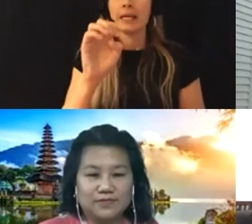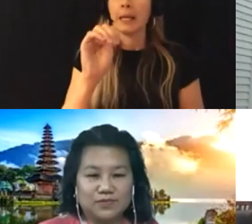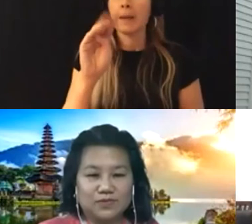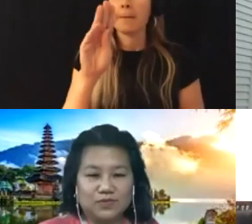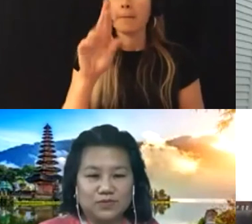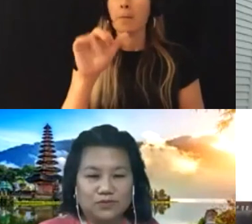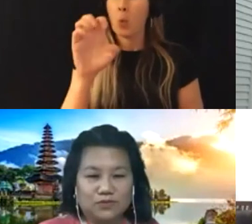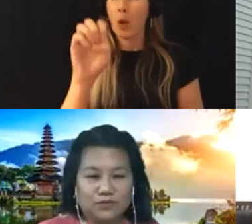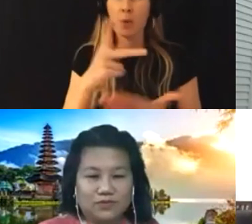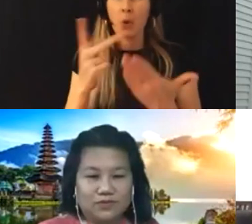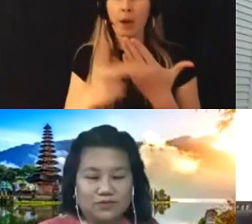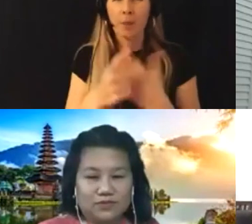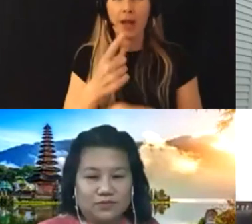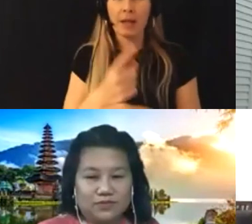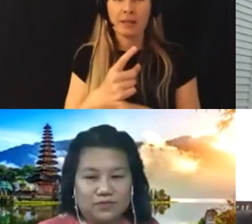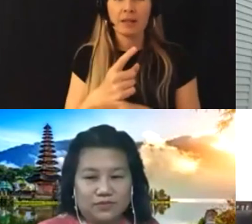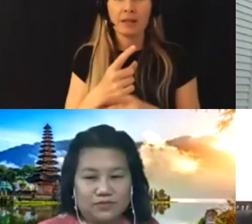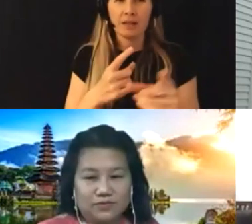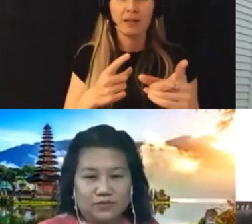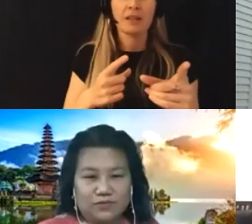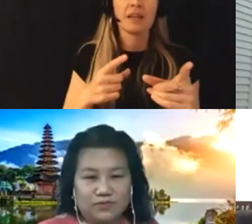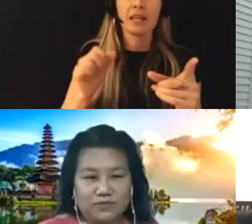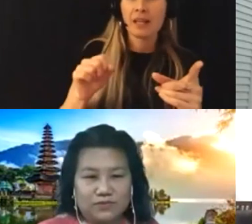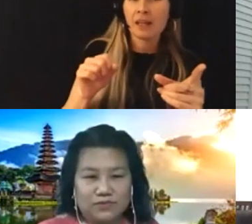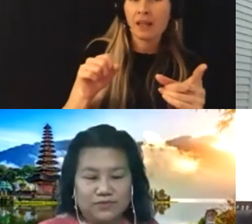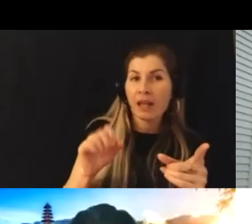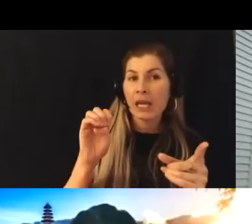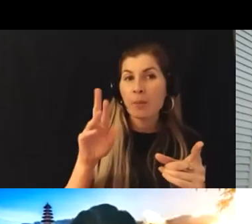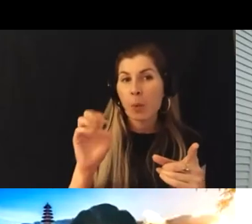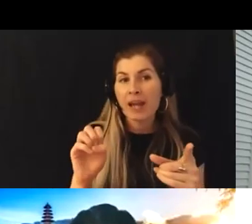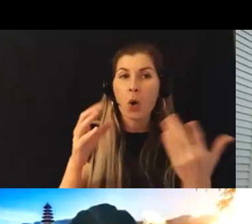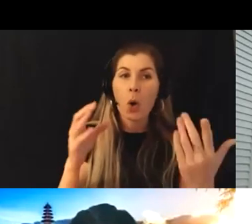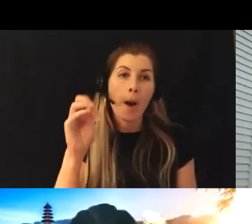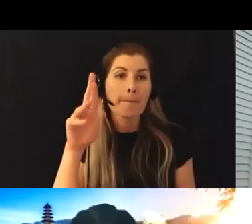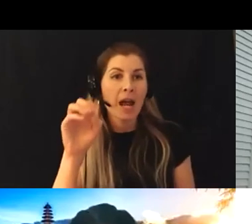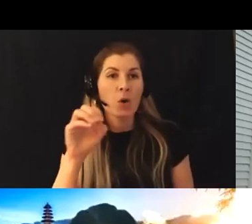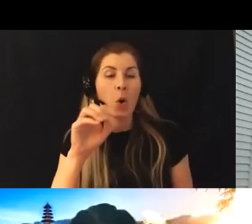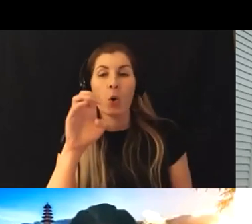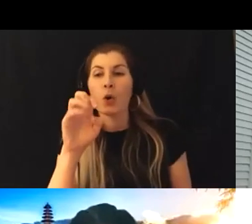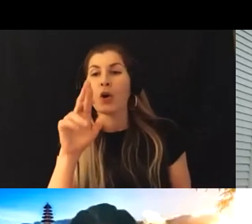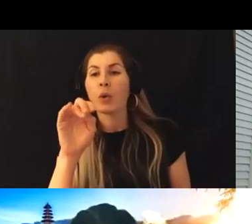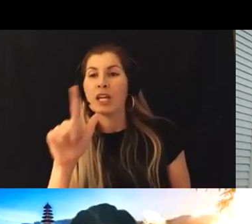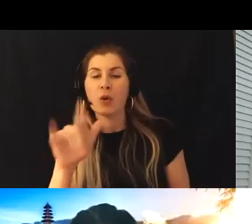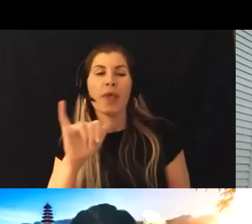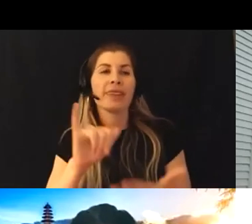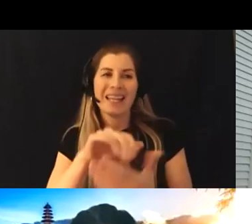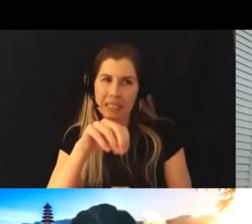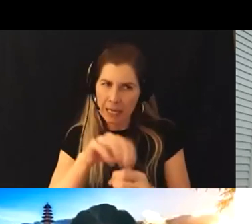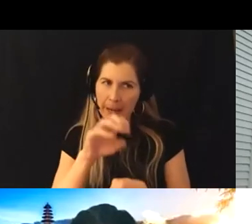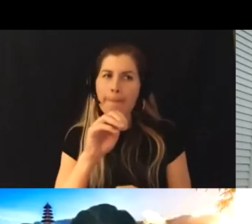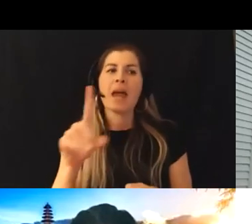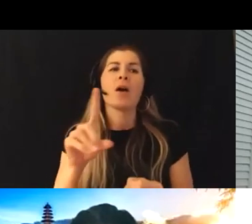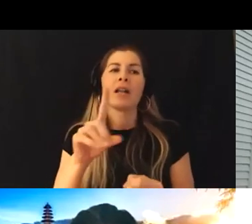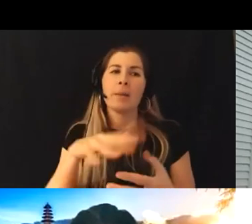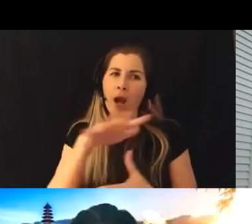Is that correct? And I think it was— invite you to the Embrace or to the micro-credential, as long as you understand it's centered in Maryland priority,